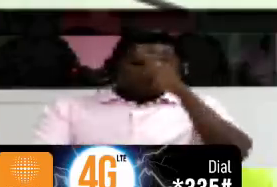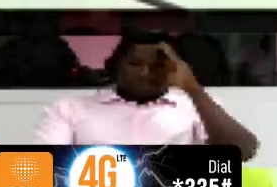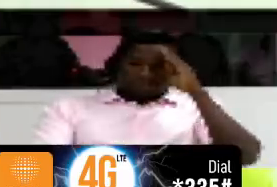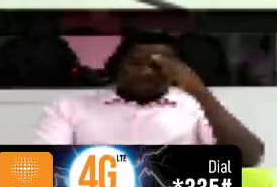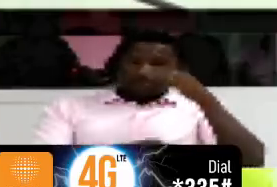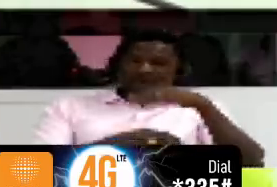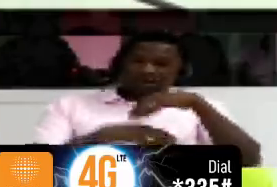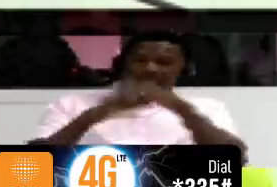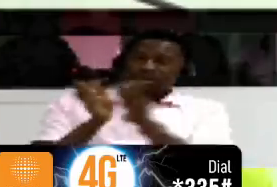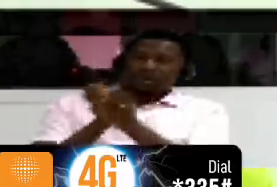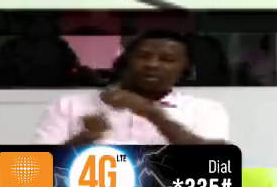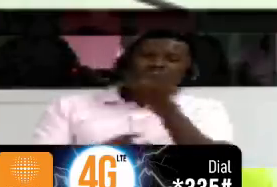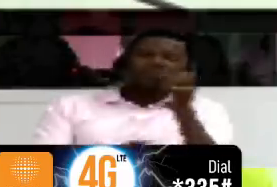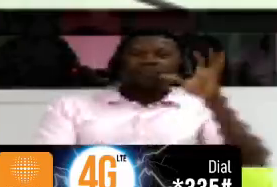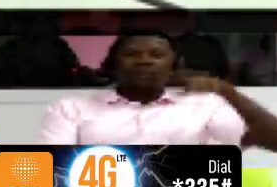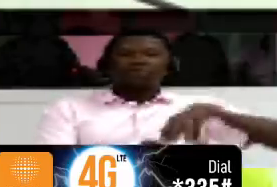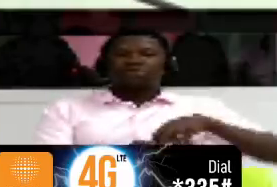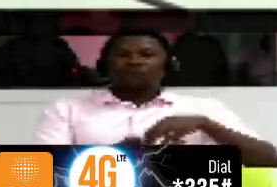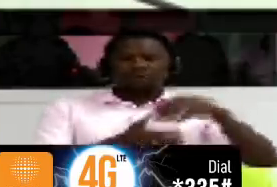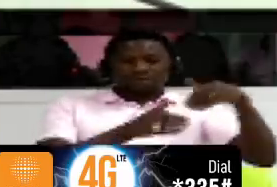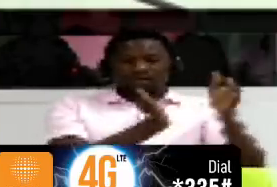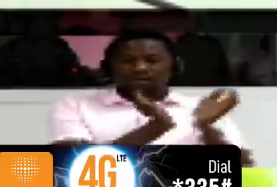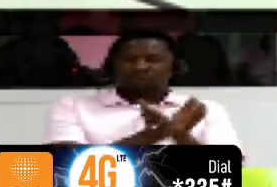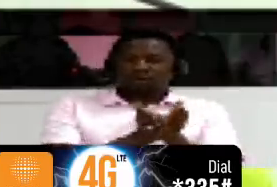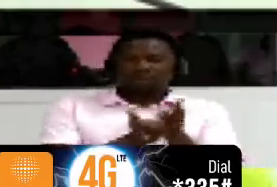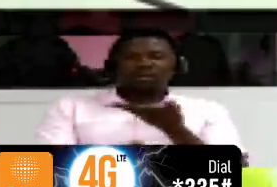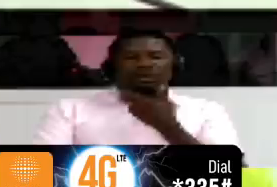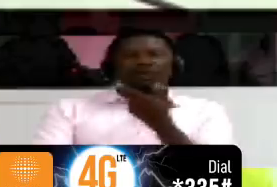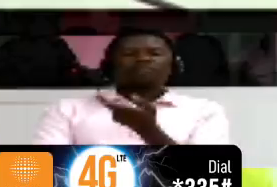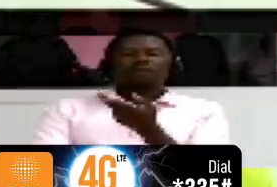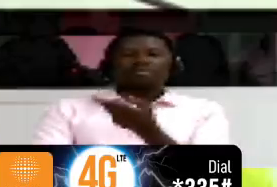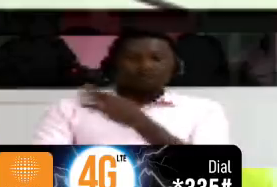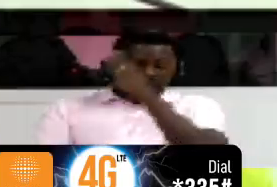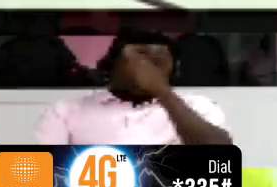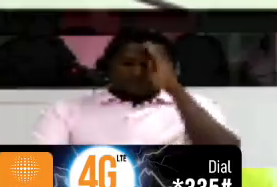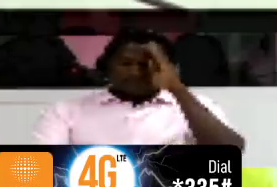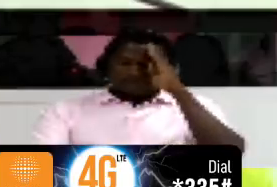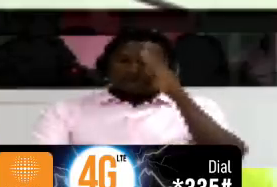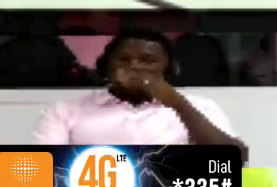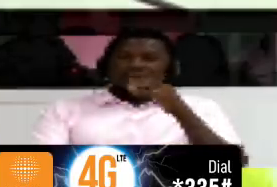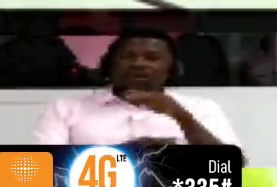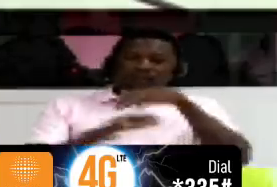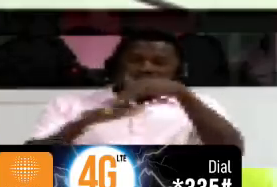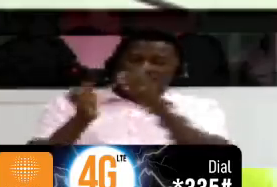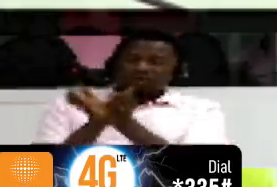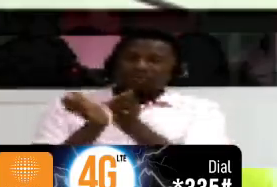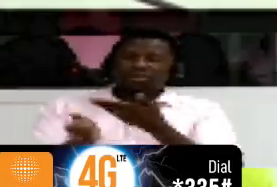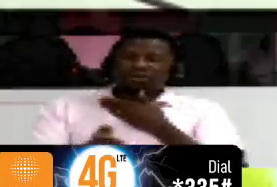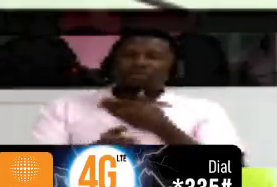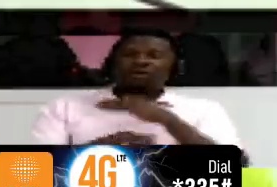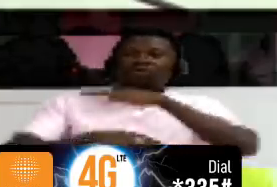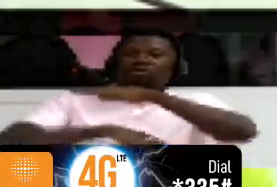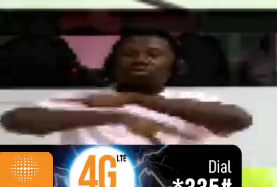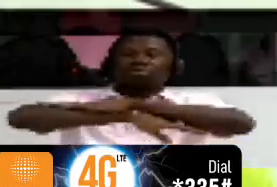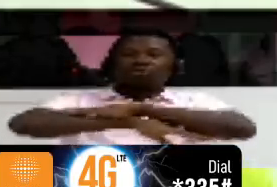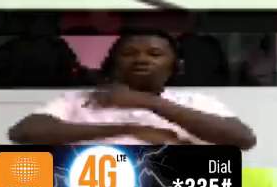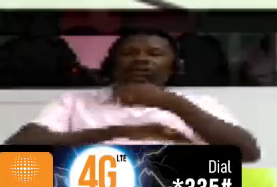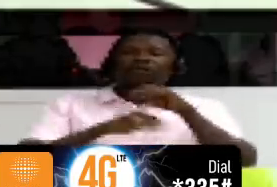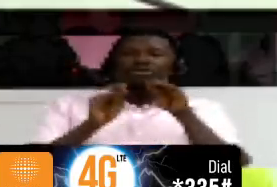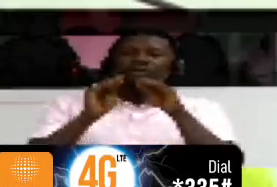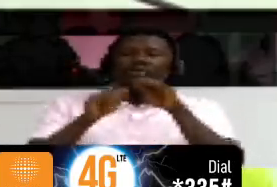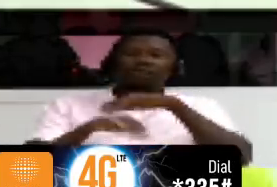campus existed. Brikama campus housed the School of Education and that of School of Agriculture,